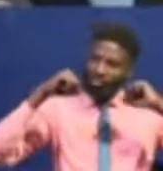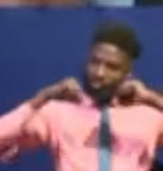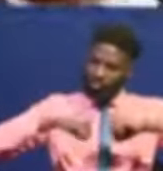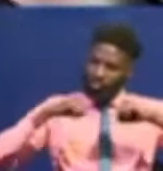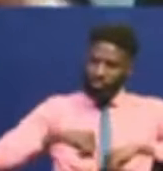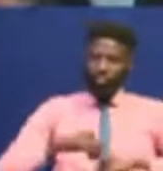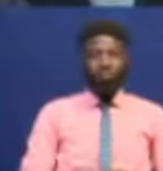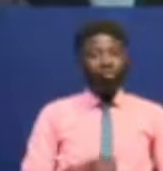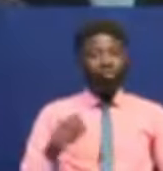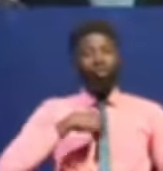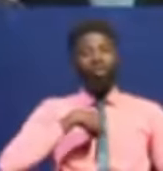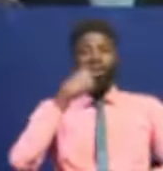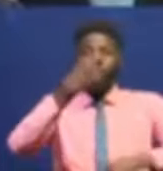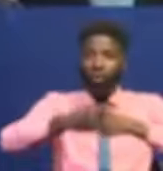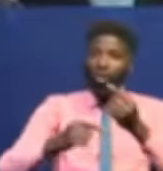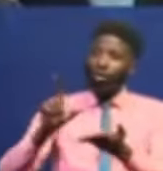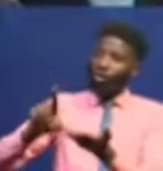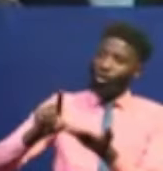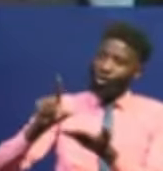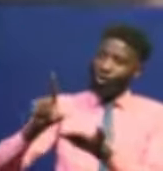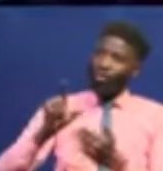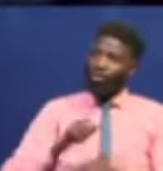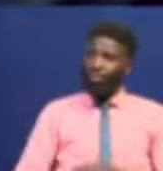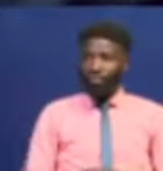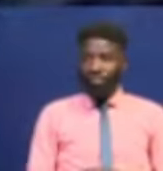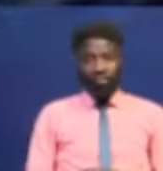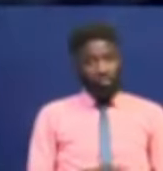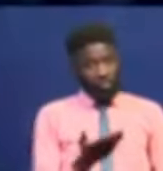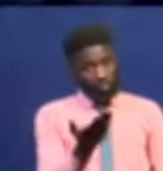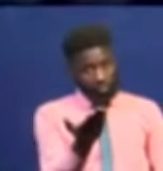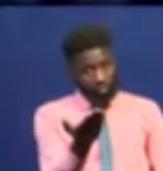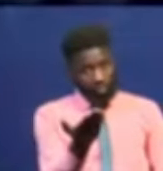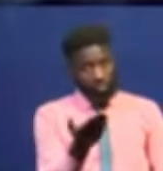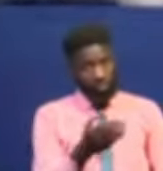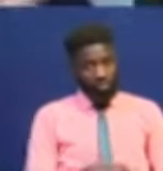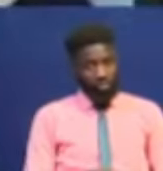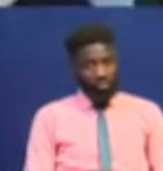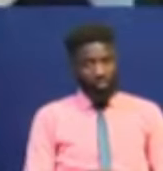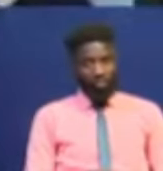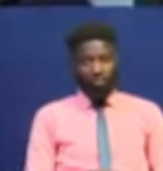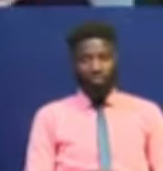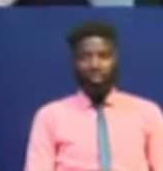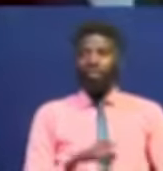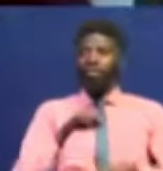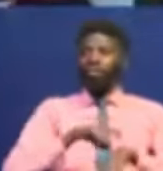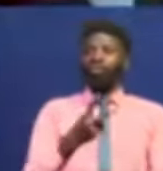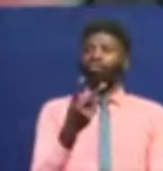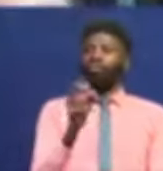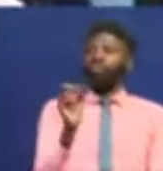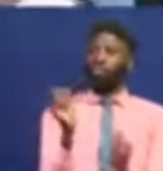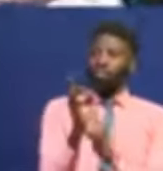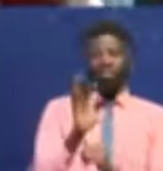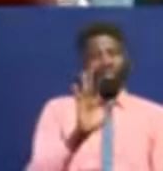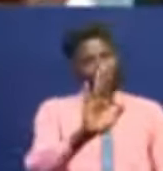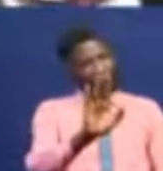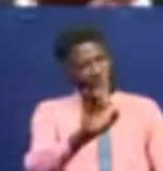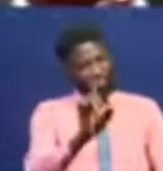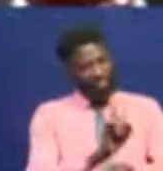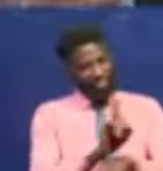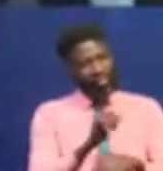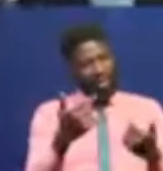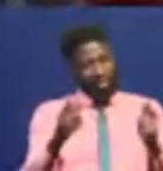Yeah. Do we continue borrowing? And let me give you the statistics. When in 2013, Linus, just allow me 1 minute,